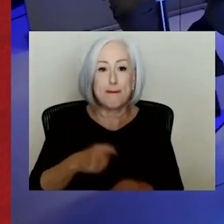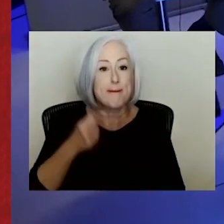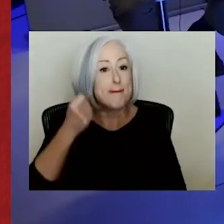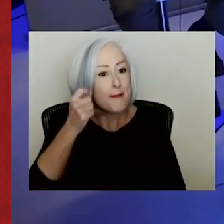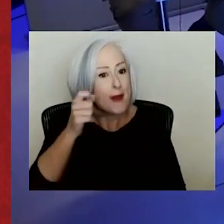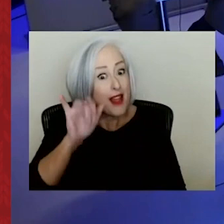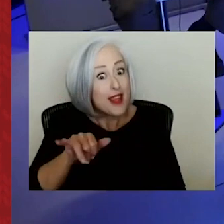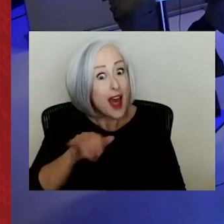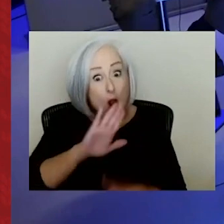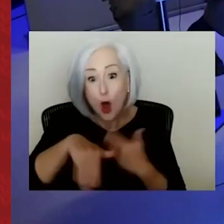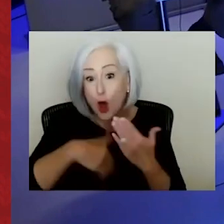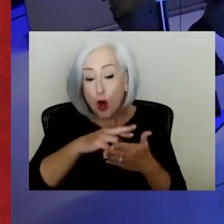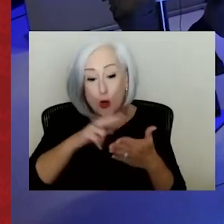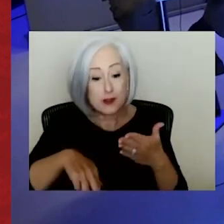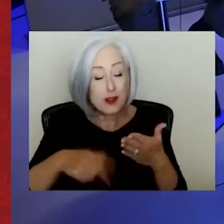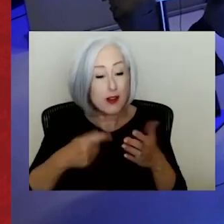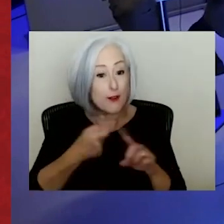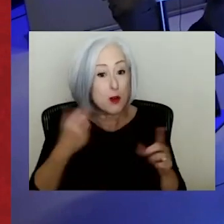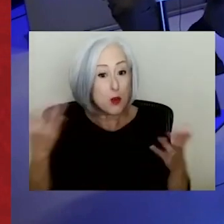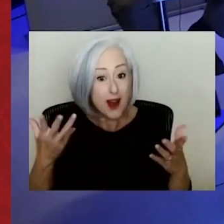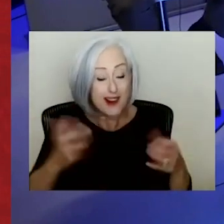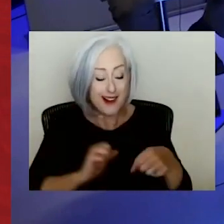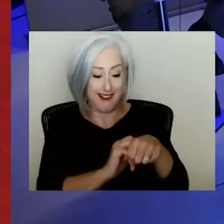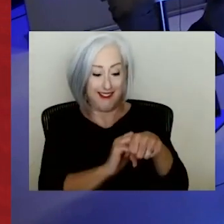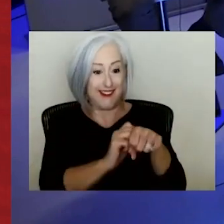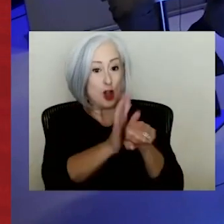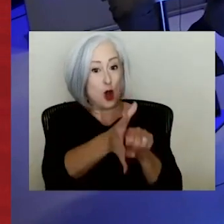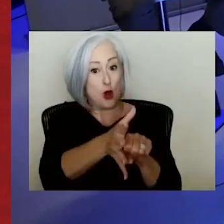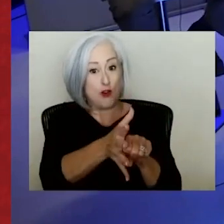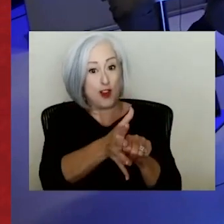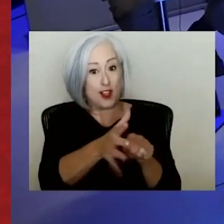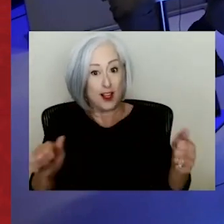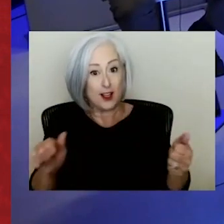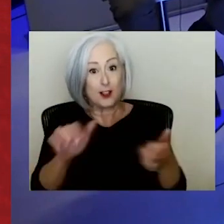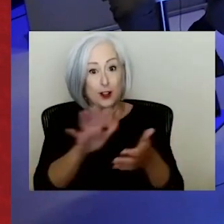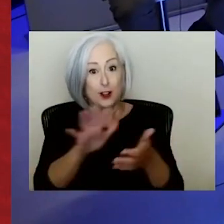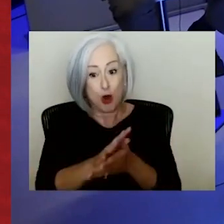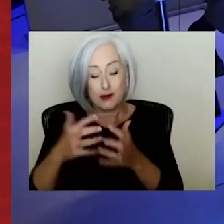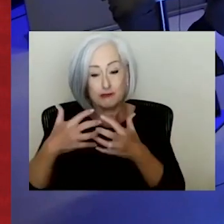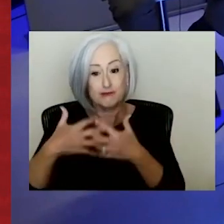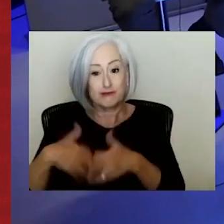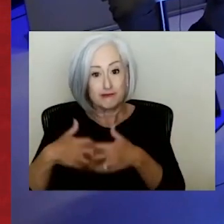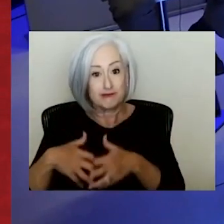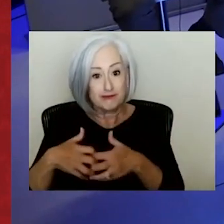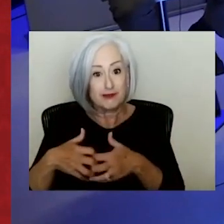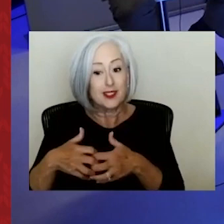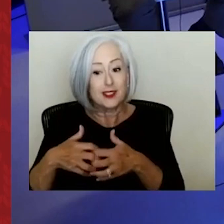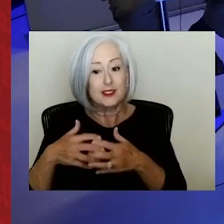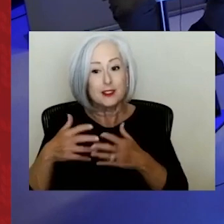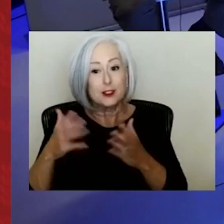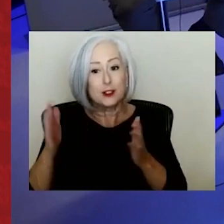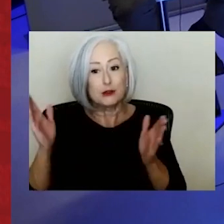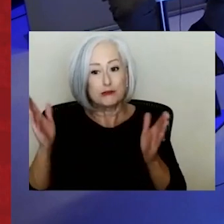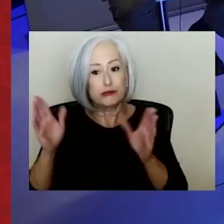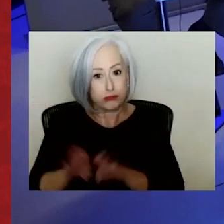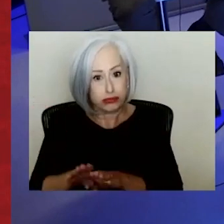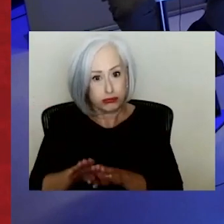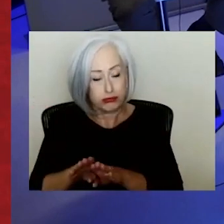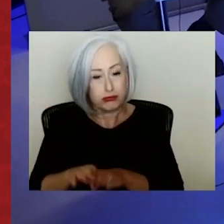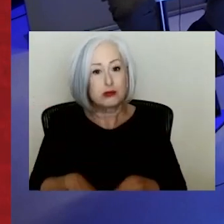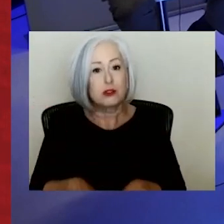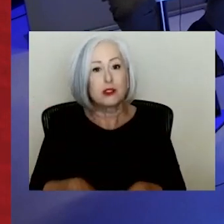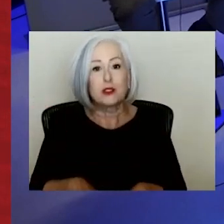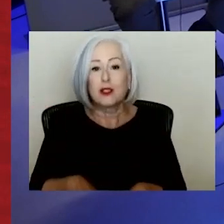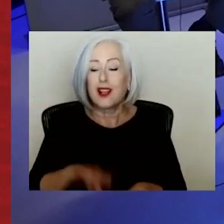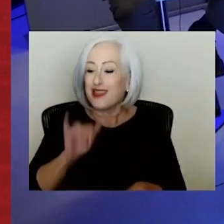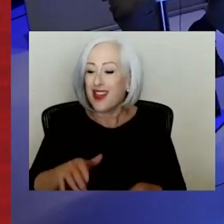virus, SARS-CoV-2, causing COVID-19. It is the gift that keeps on giving. I'm ready for SARS Christmas to be over, though. How